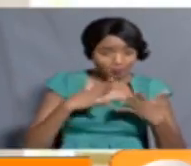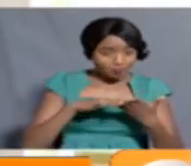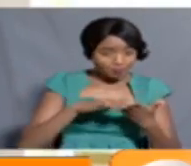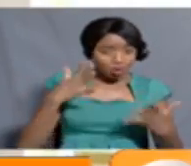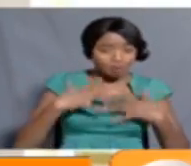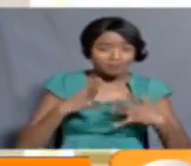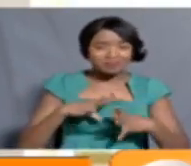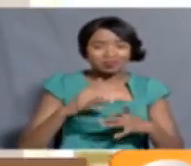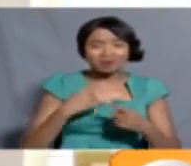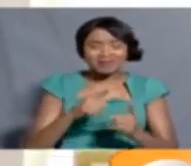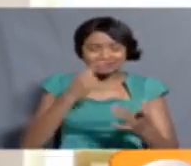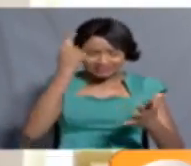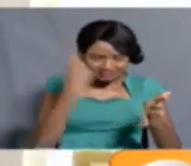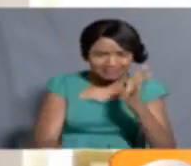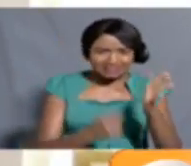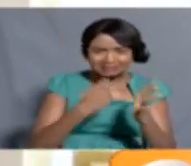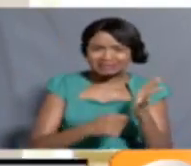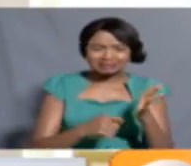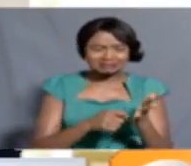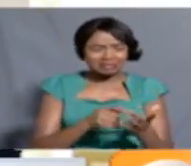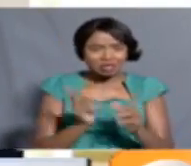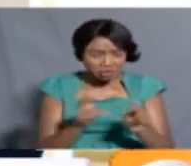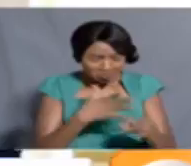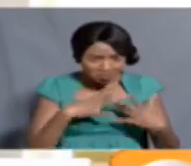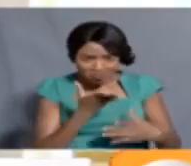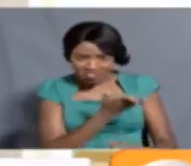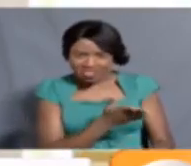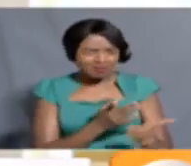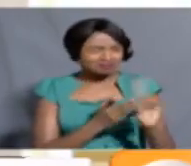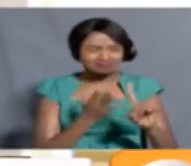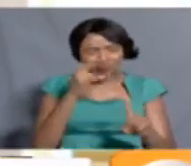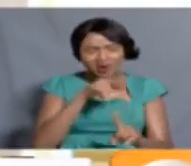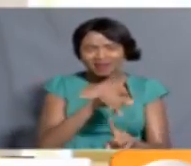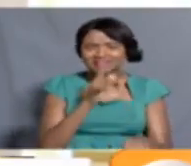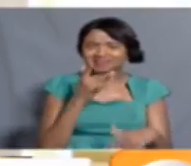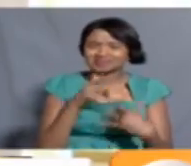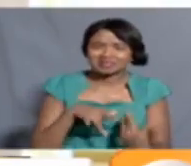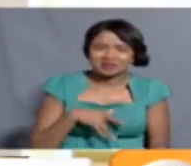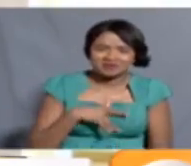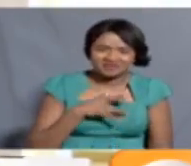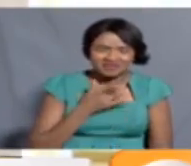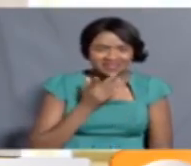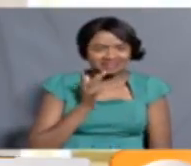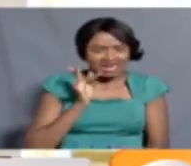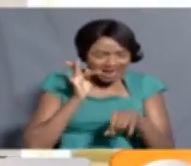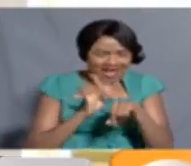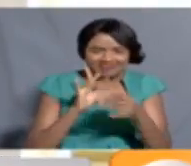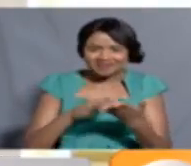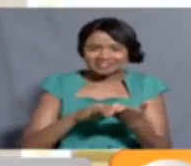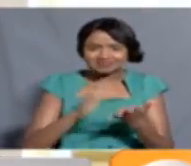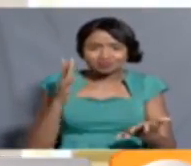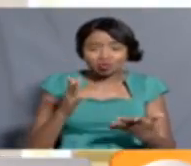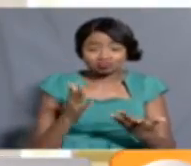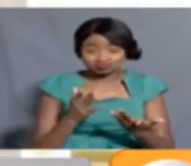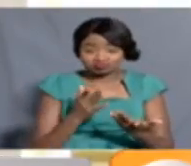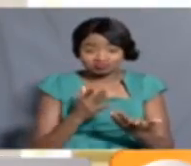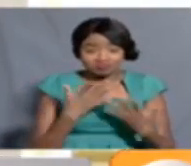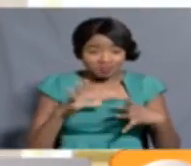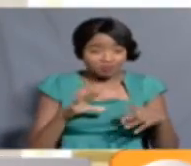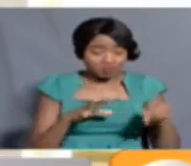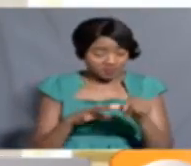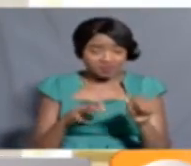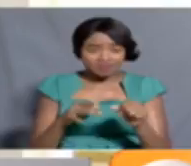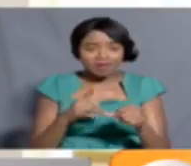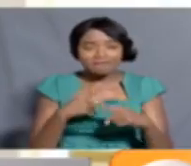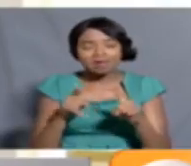the existing people. Current policies look like they're hitting more on the existing good payers, but